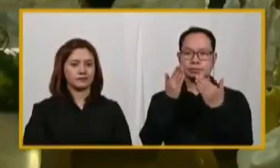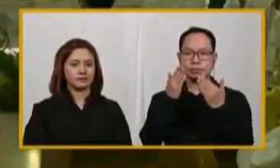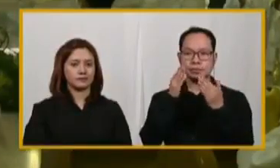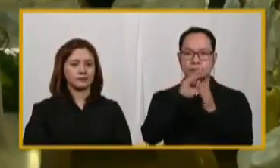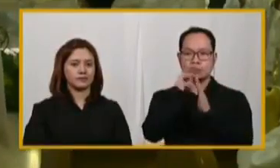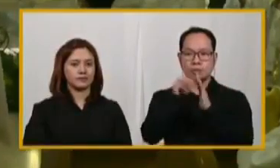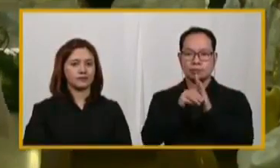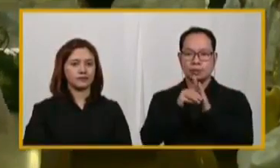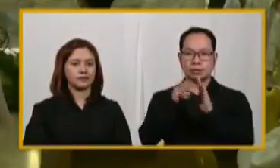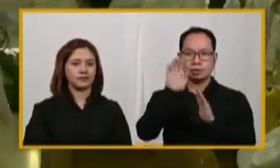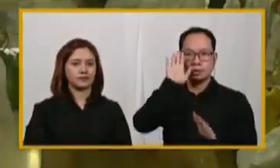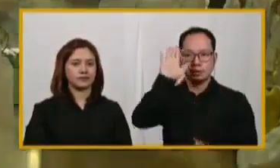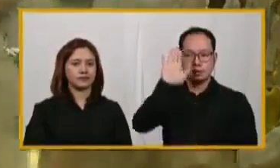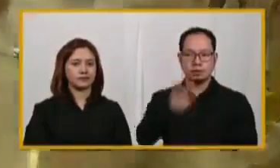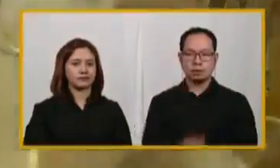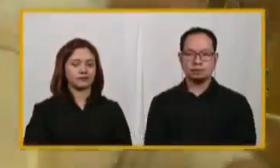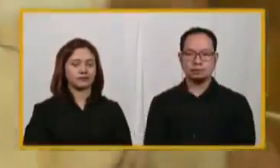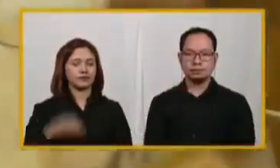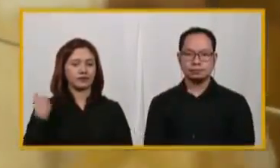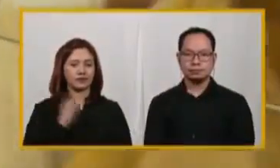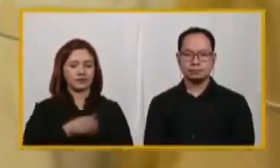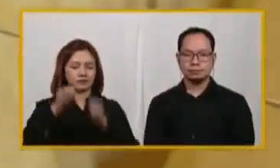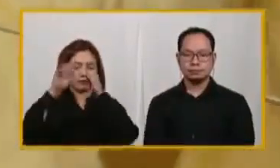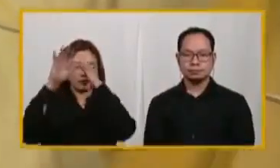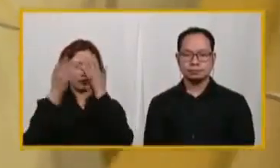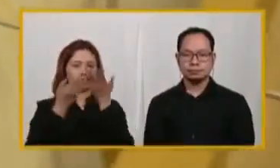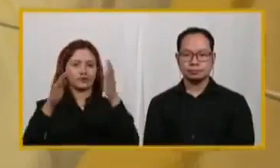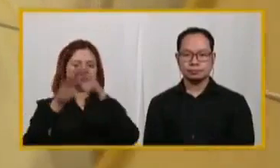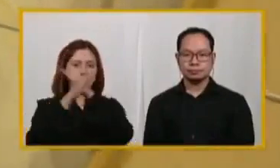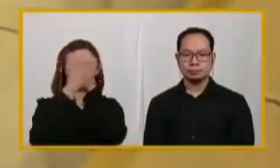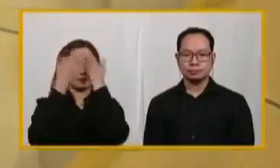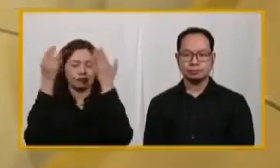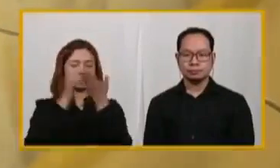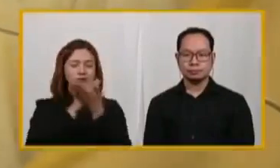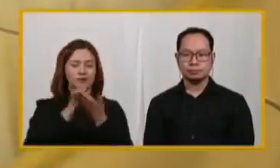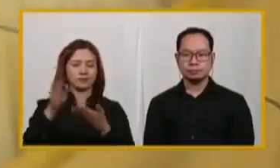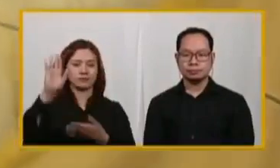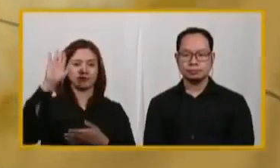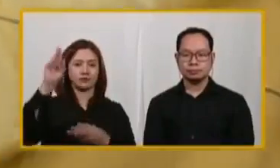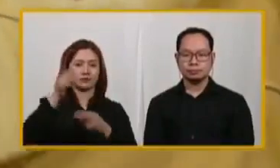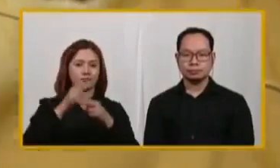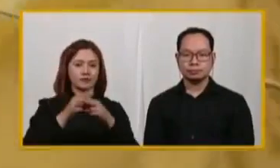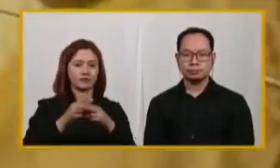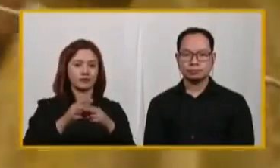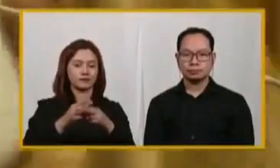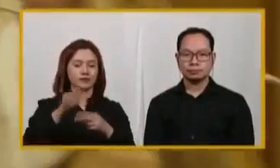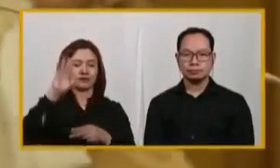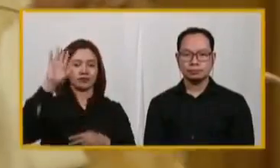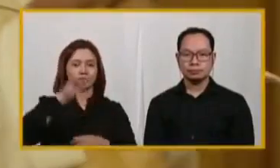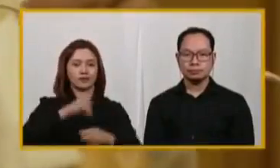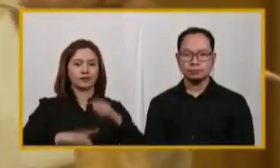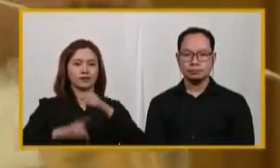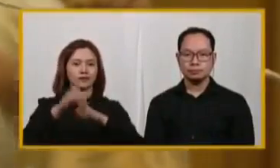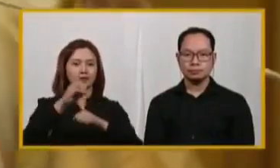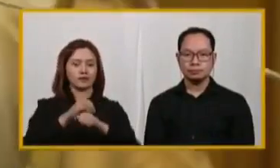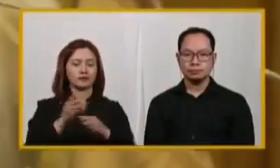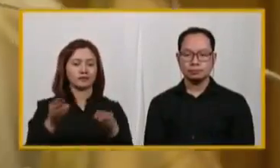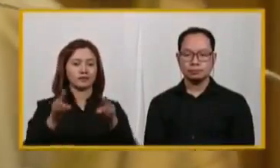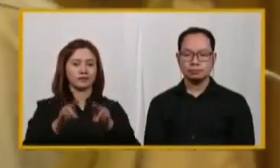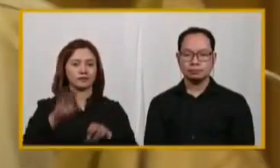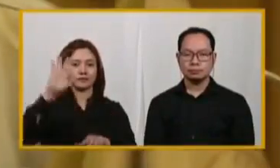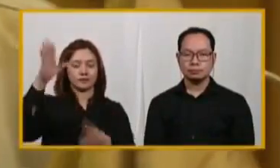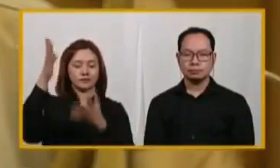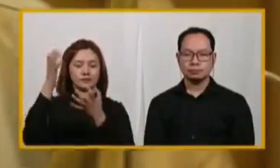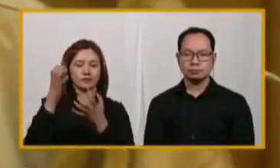moment thine. Our Father who art in heaven, hallowed be thy name. Thy kingdom come,